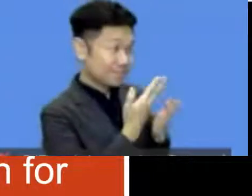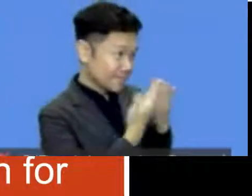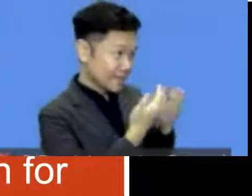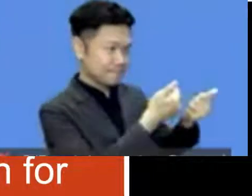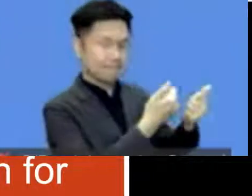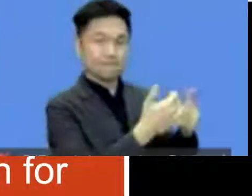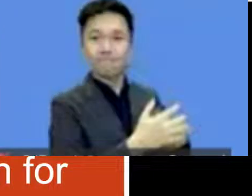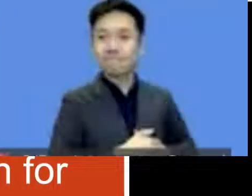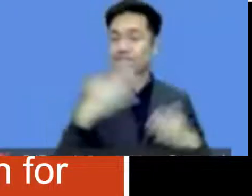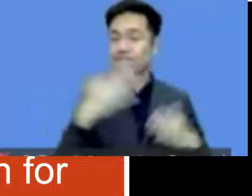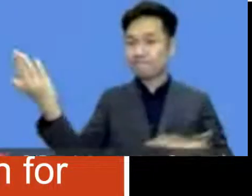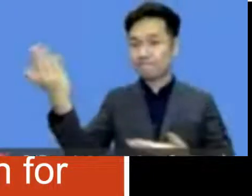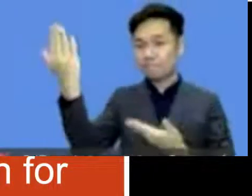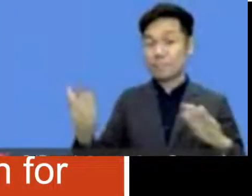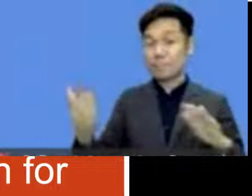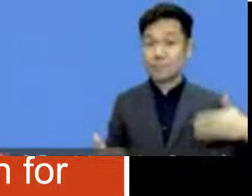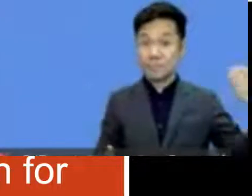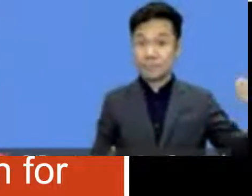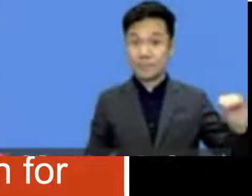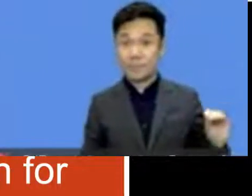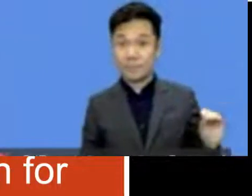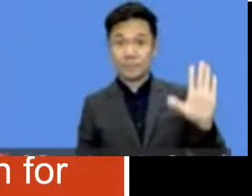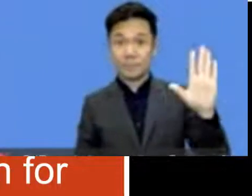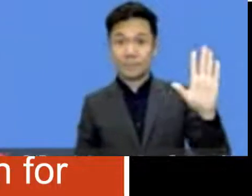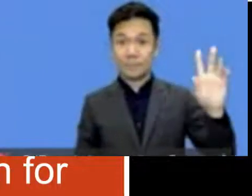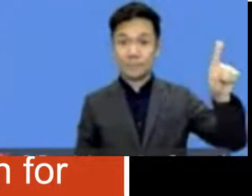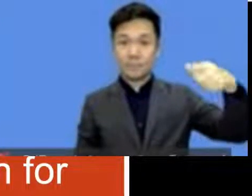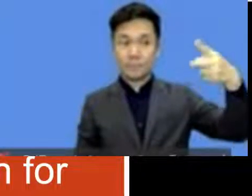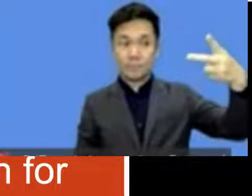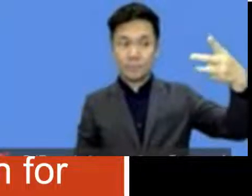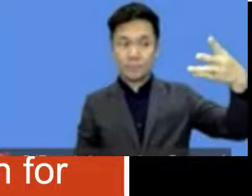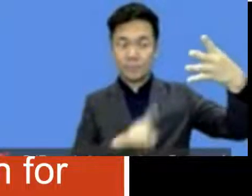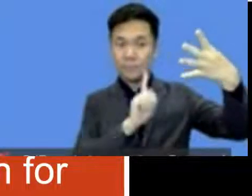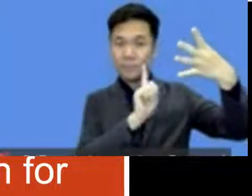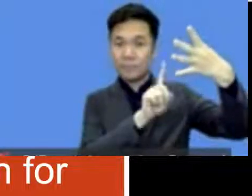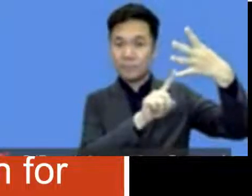So please go to the slide number 4.